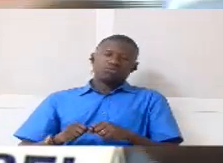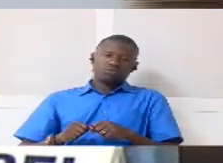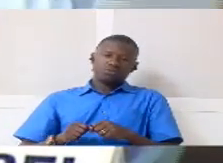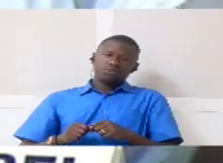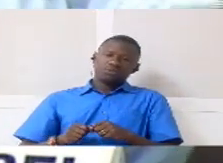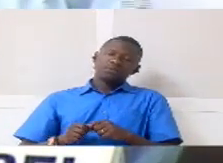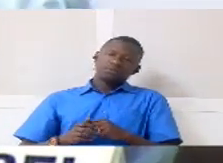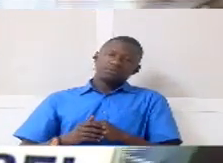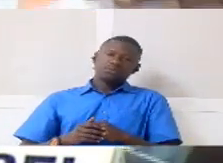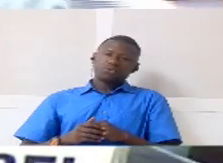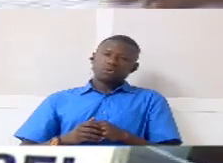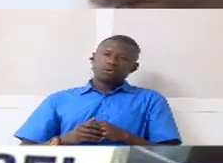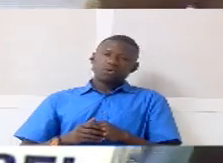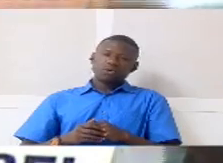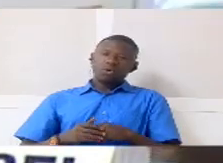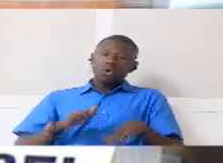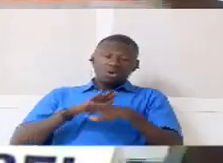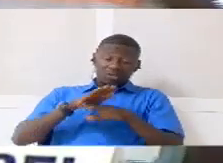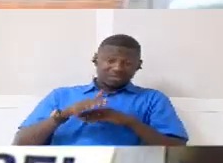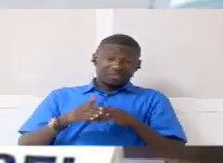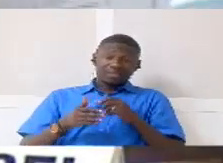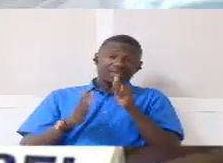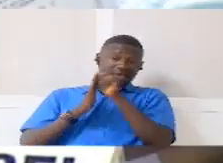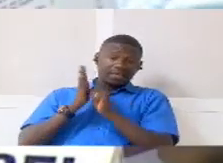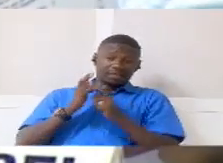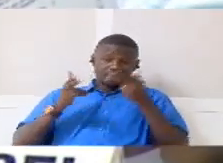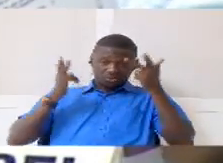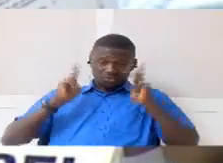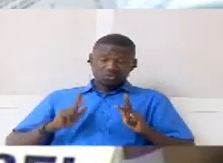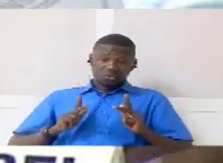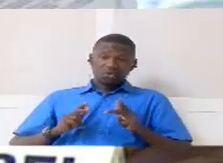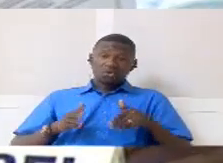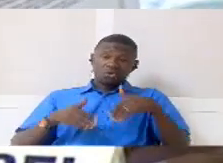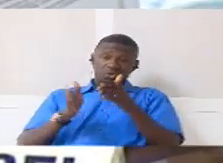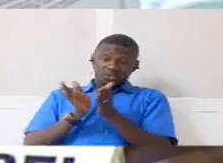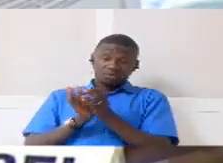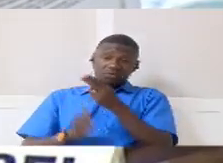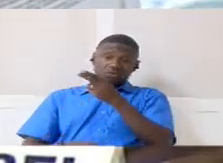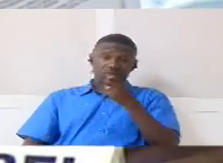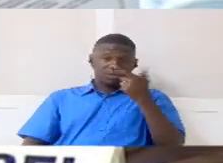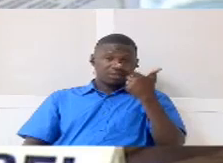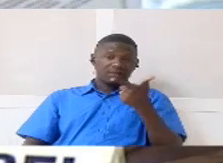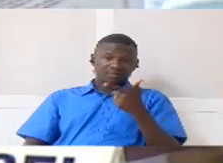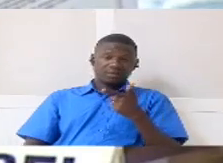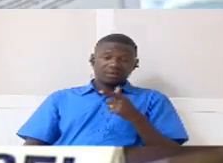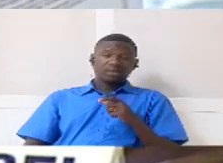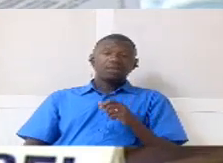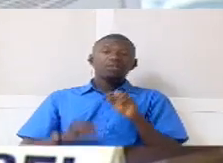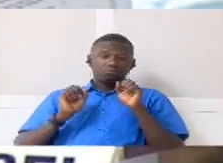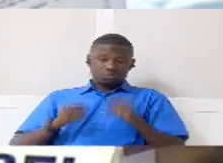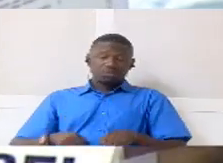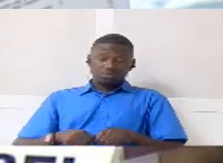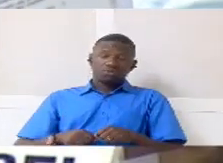So under the Act, under Section 27, it is permissible to arrest and detain